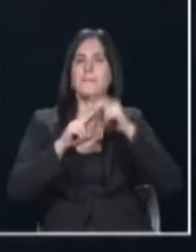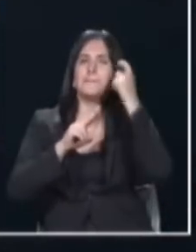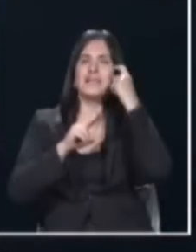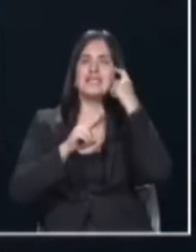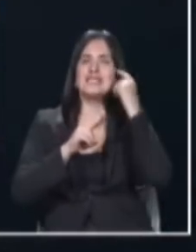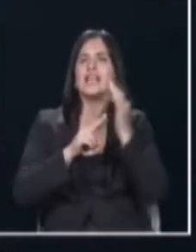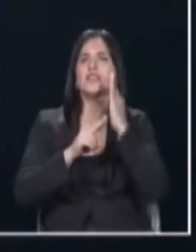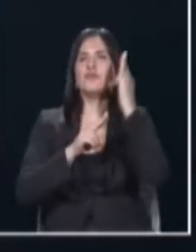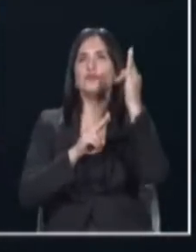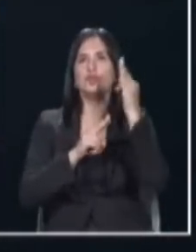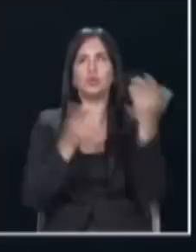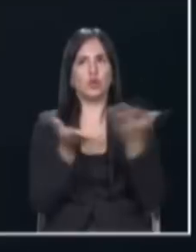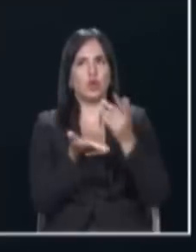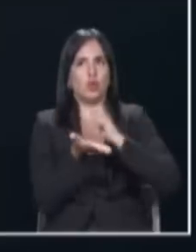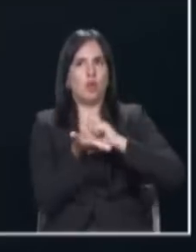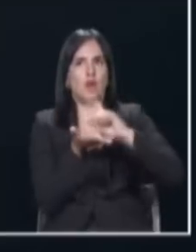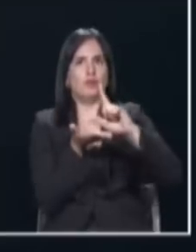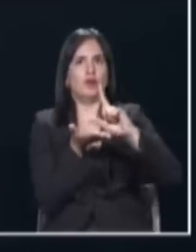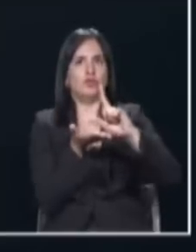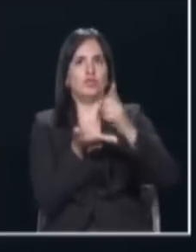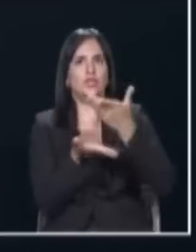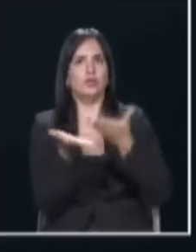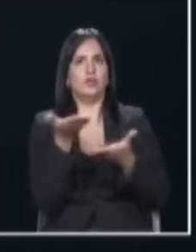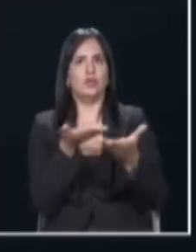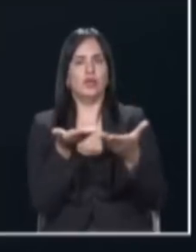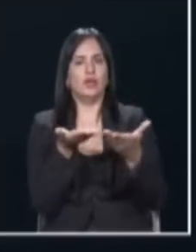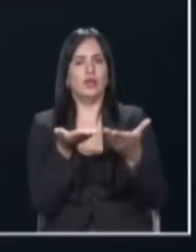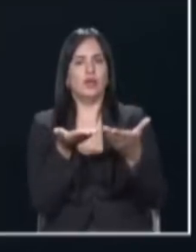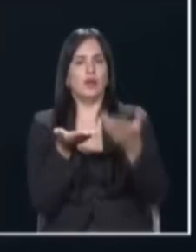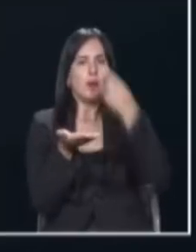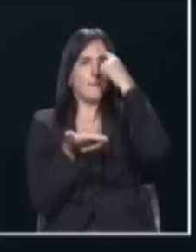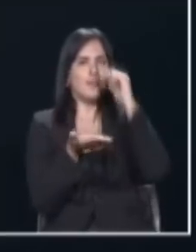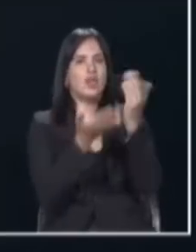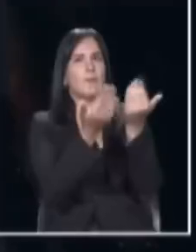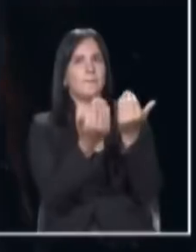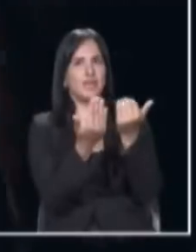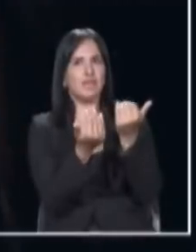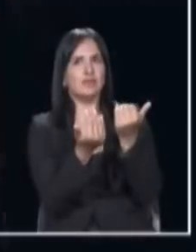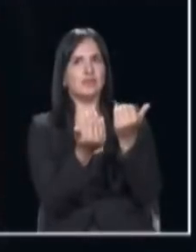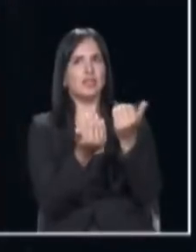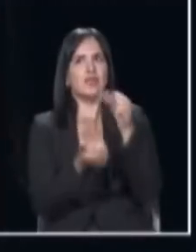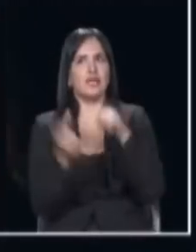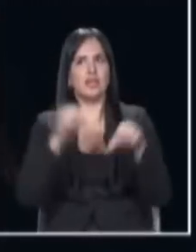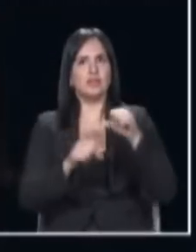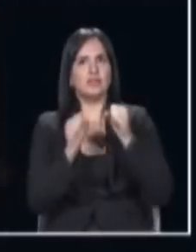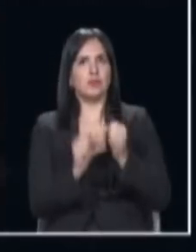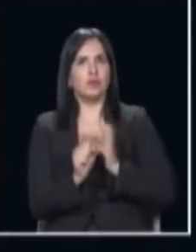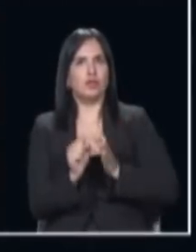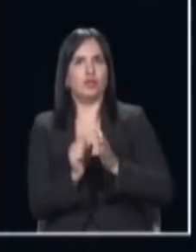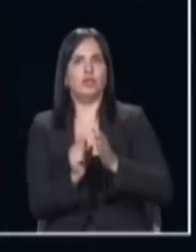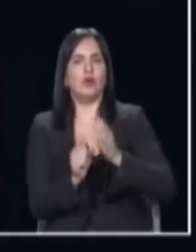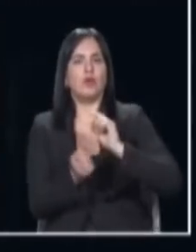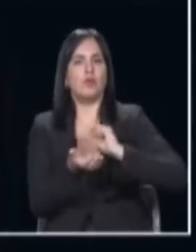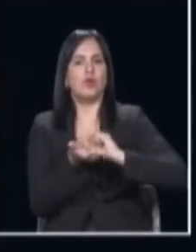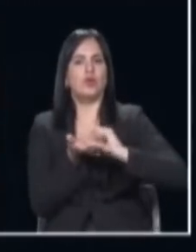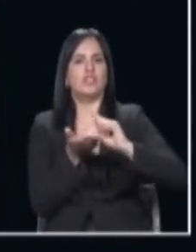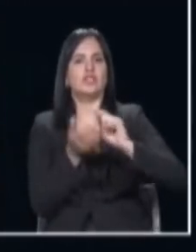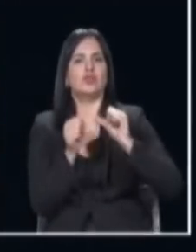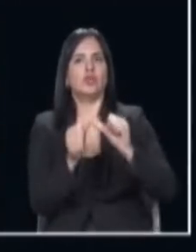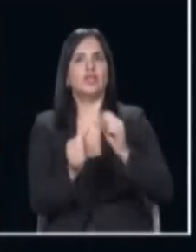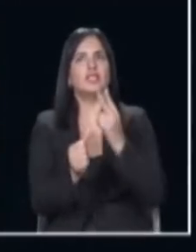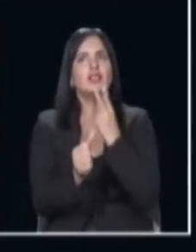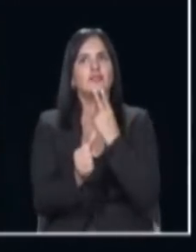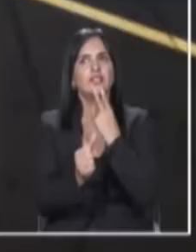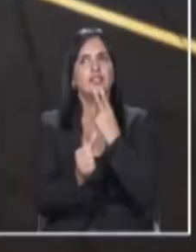these is near to Impossible right now however I am hopeful that science can continue advancing during my lifetime or those of future